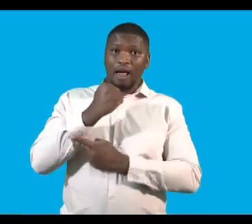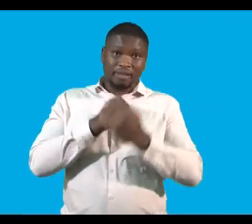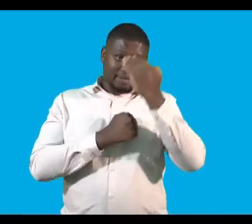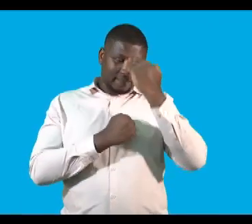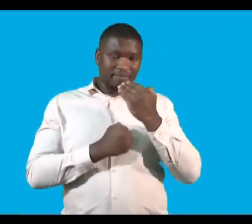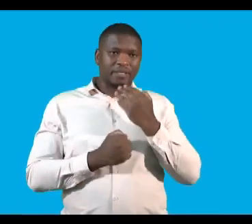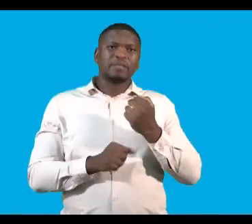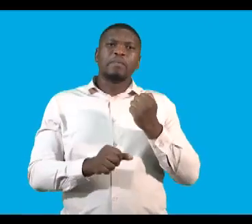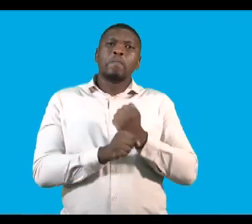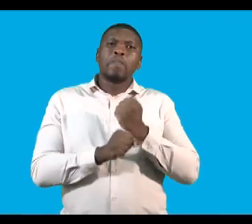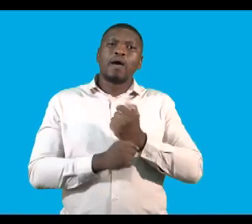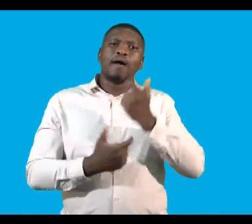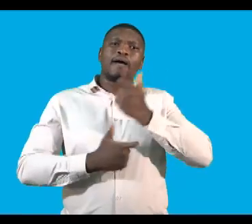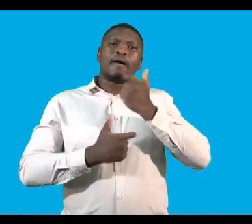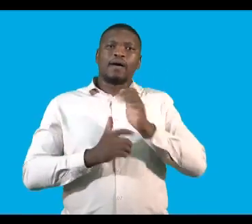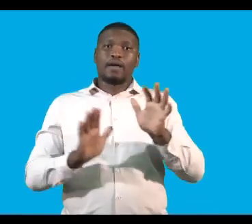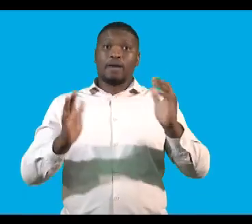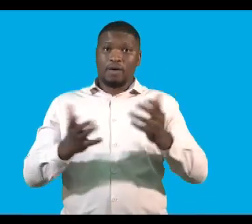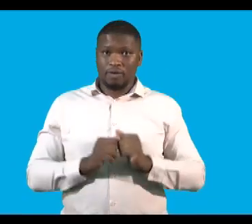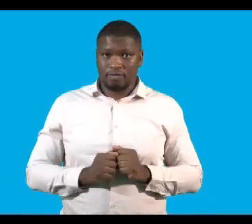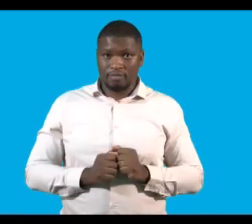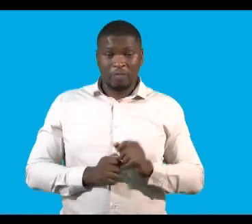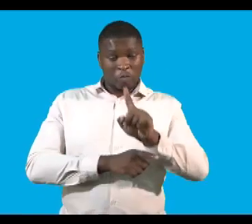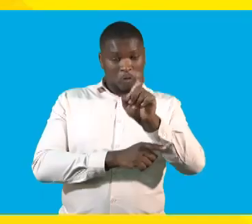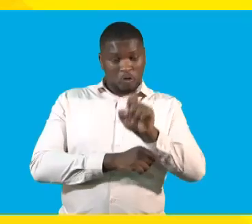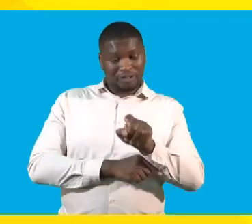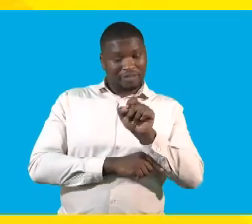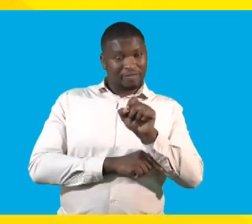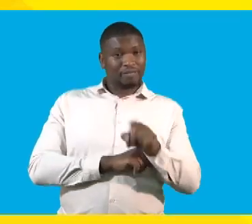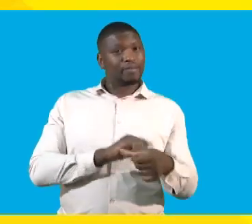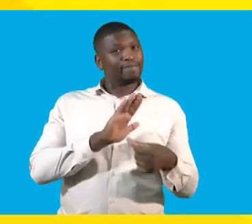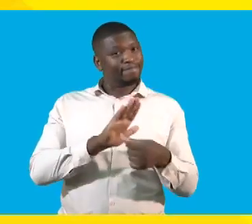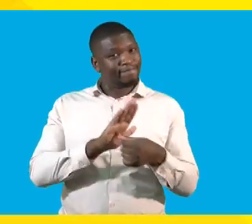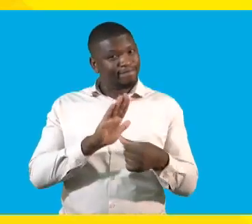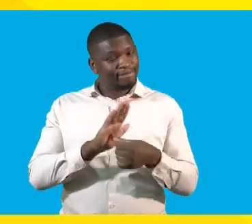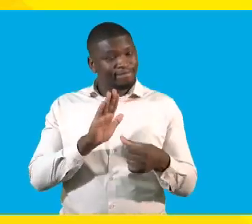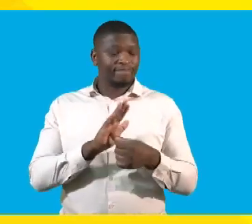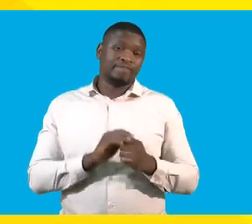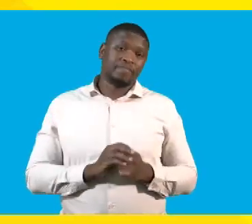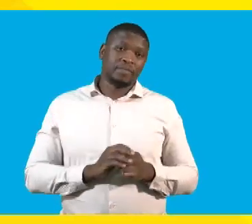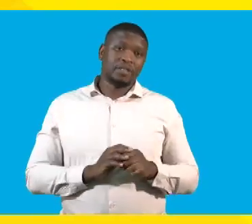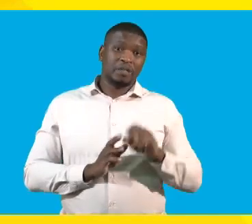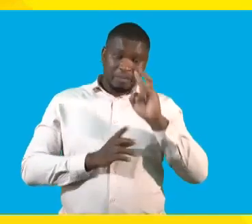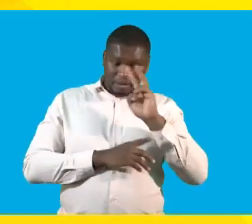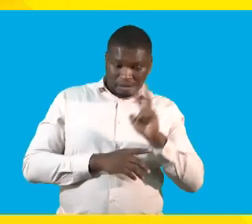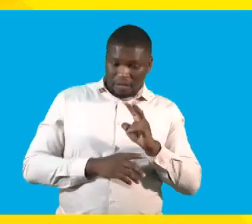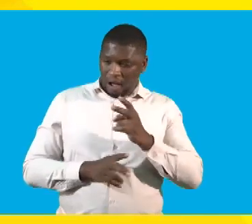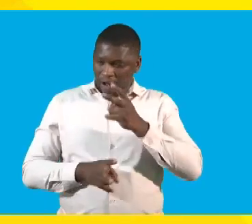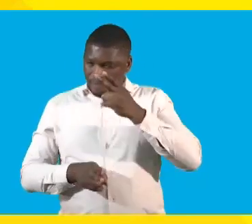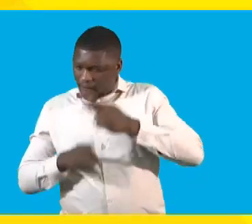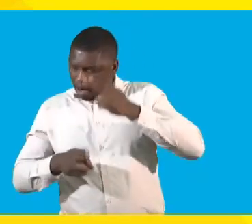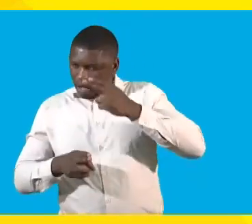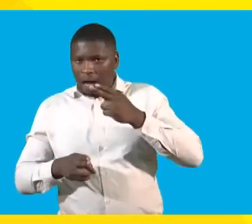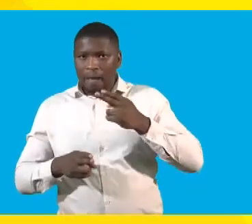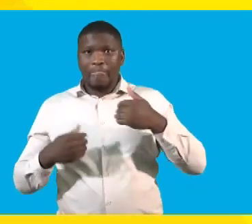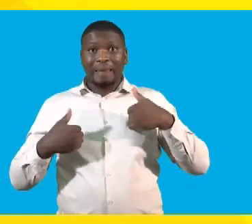of the cartoon. This is a very important question, grade 12, but you must not only consider the final frame, you must